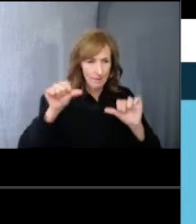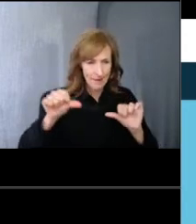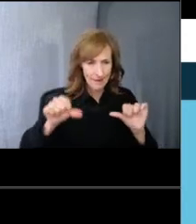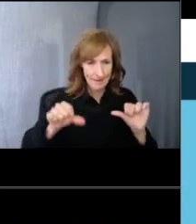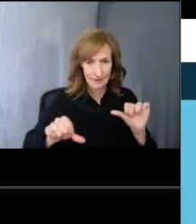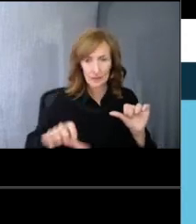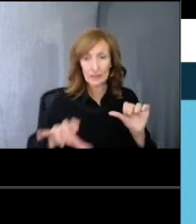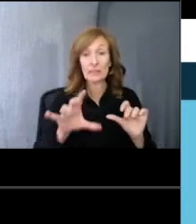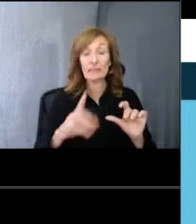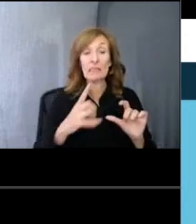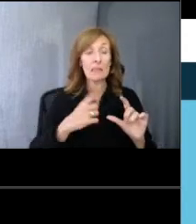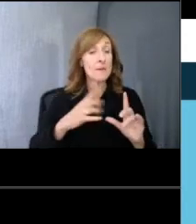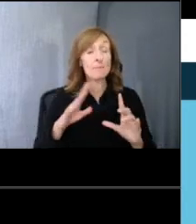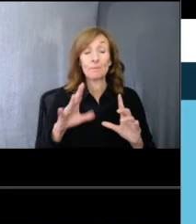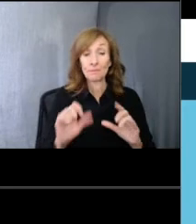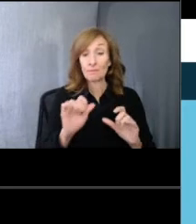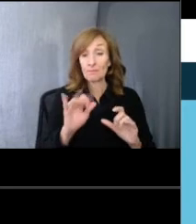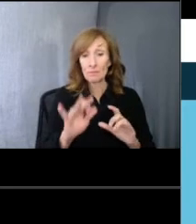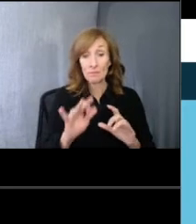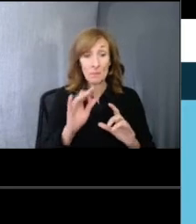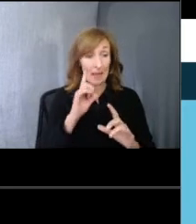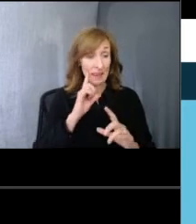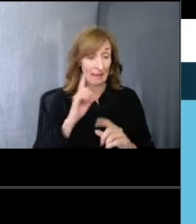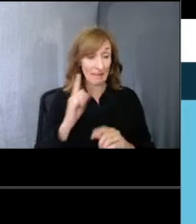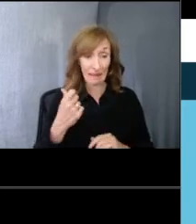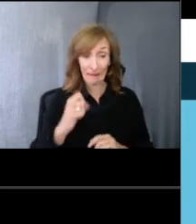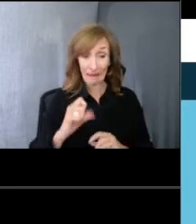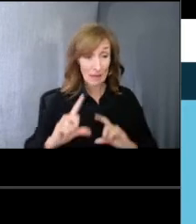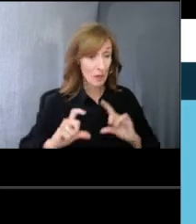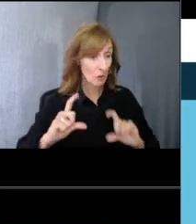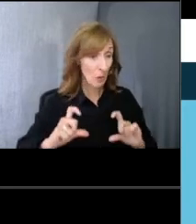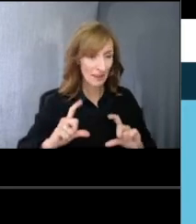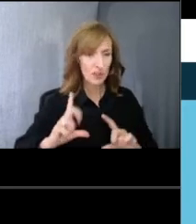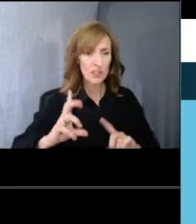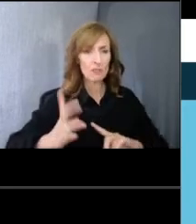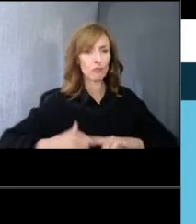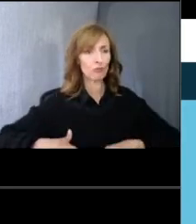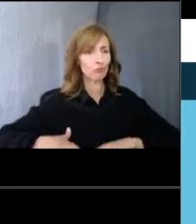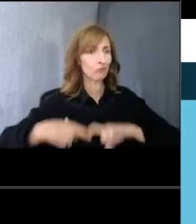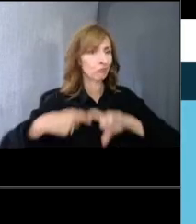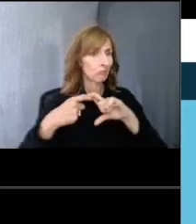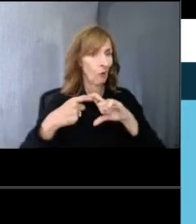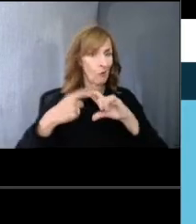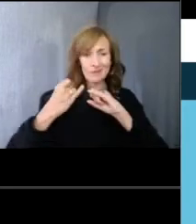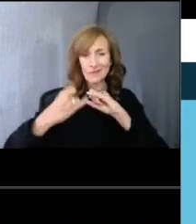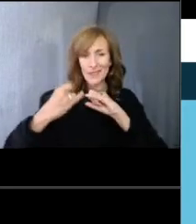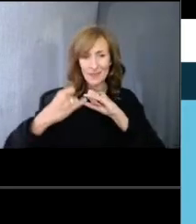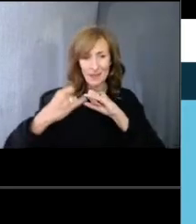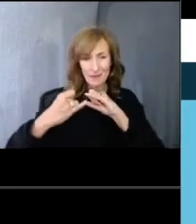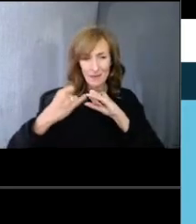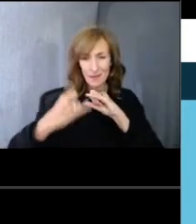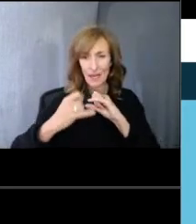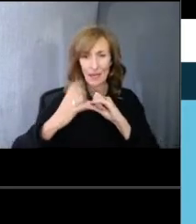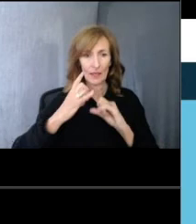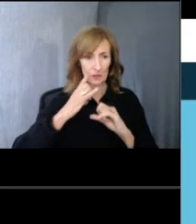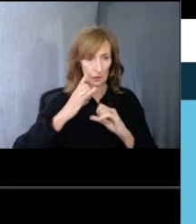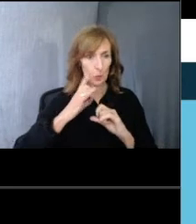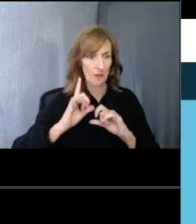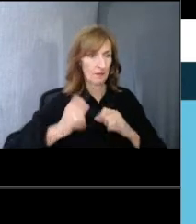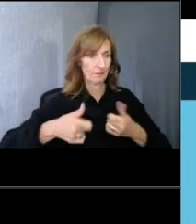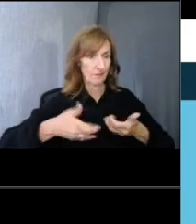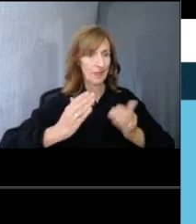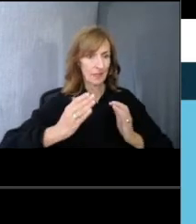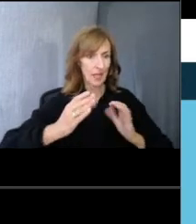keep things moving. If you have a technical question during the presentation, we'll do our best to help you behind the scenes. Also,